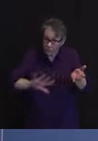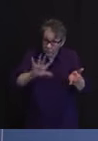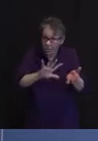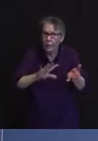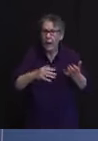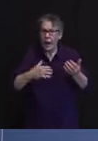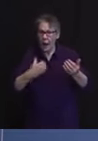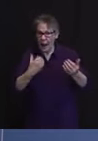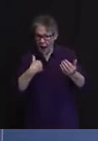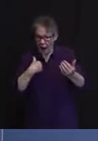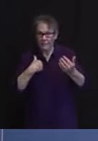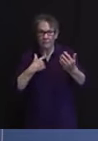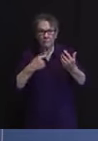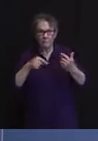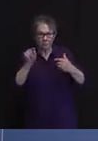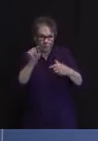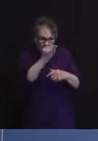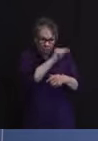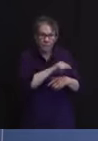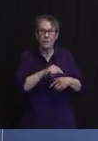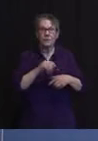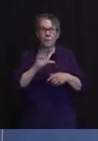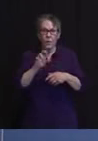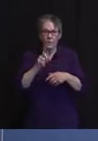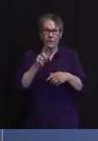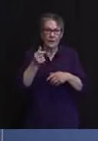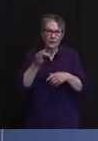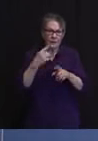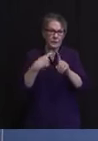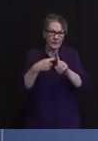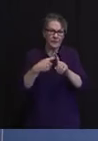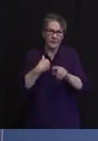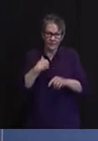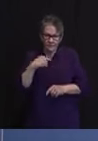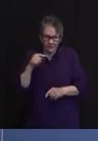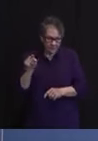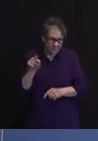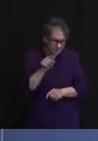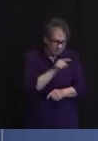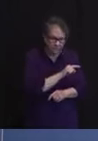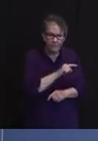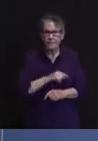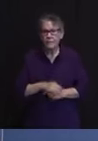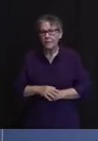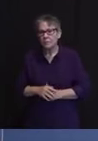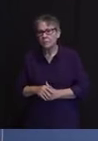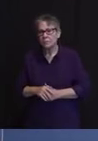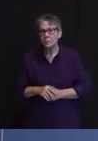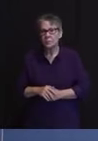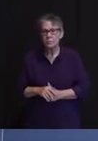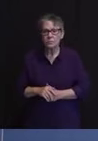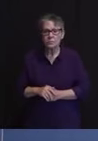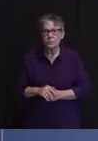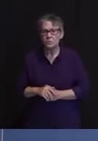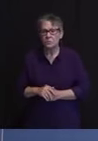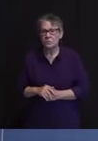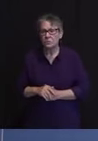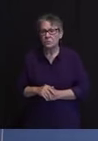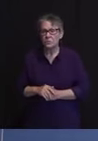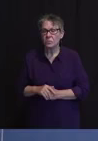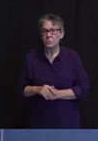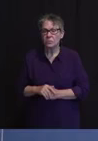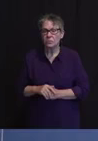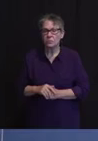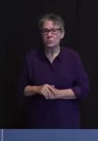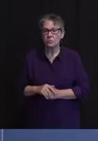facilities. We're making the assumption that COVID-19 is in most, if not all, of our nursing homes